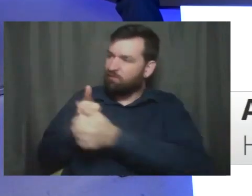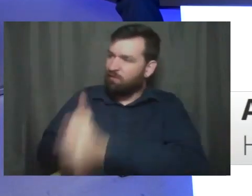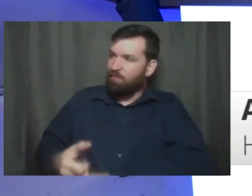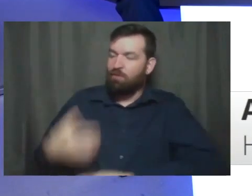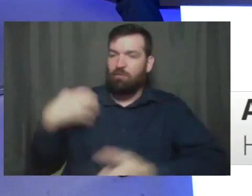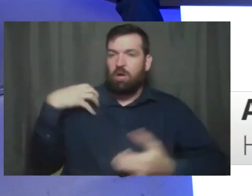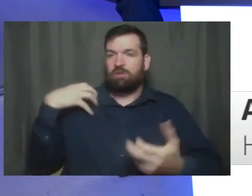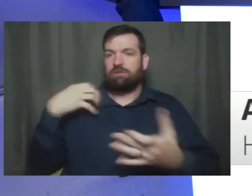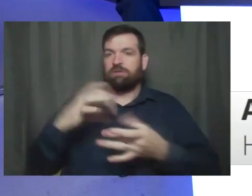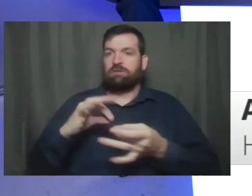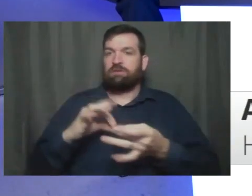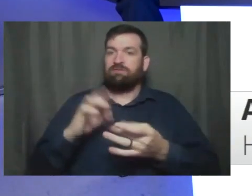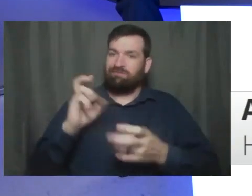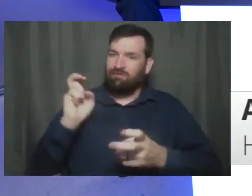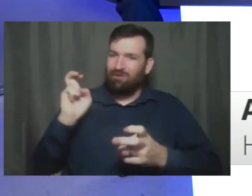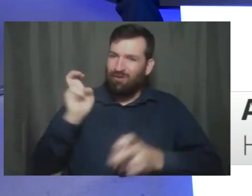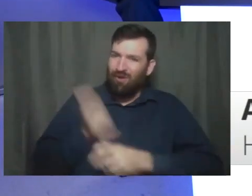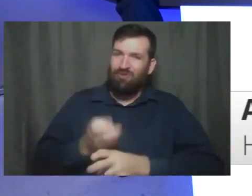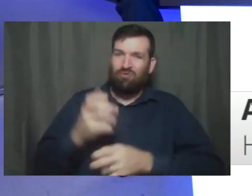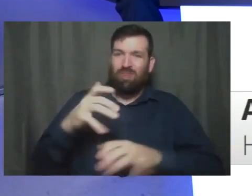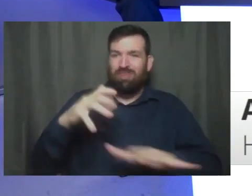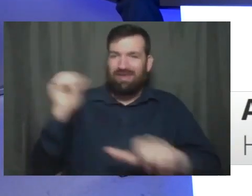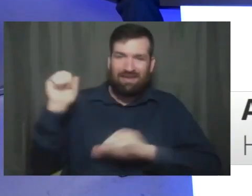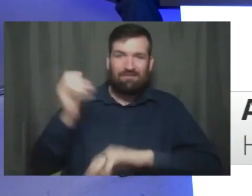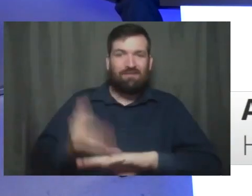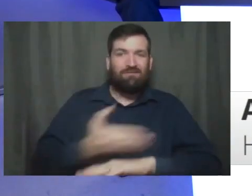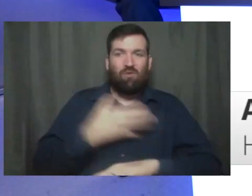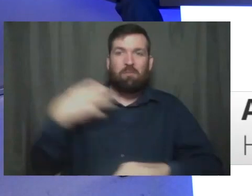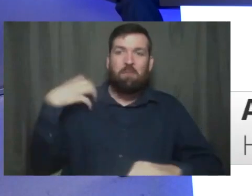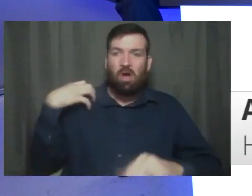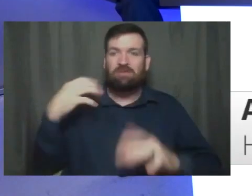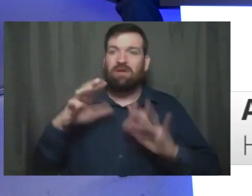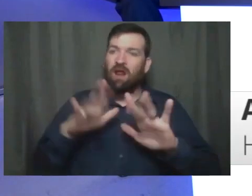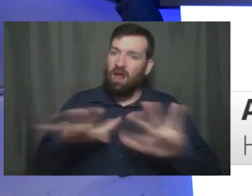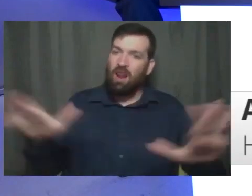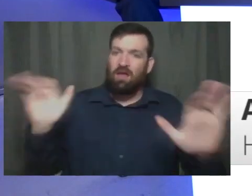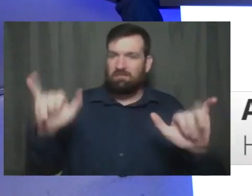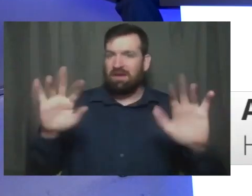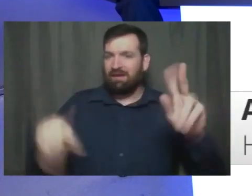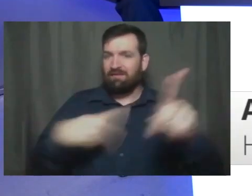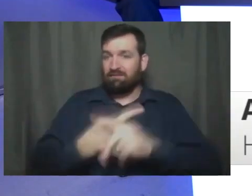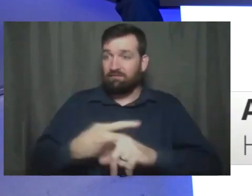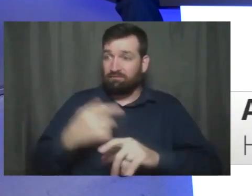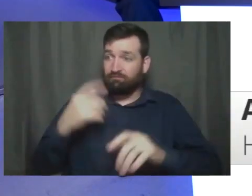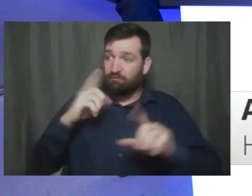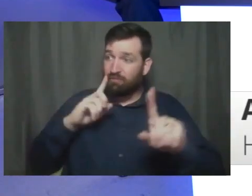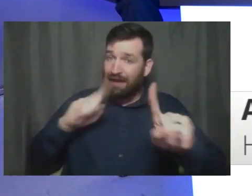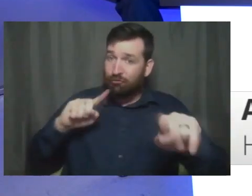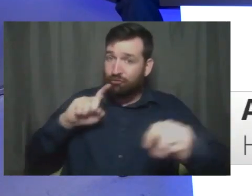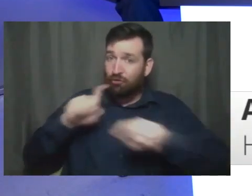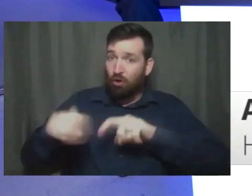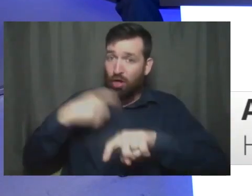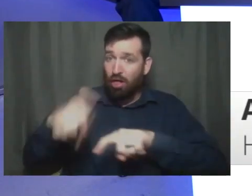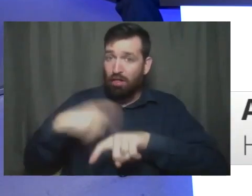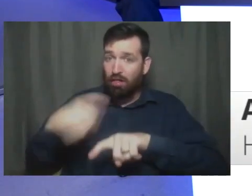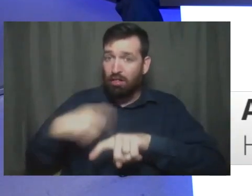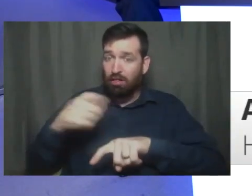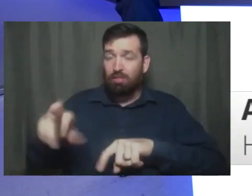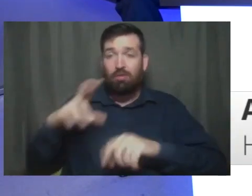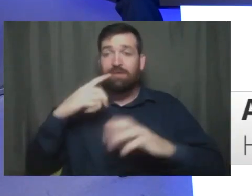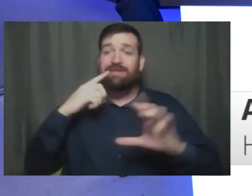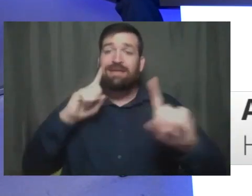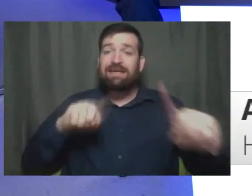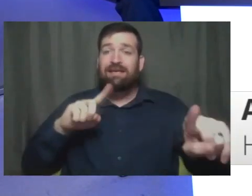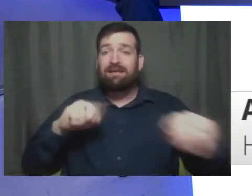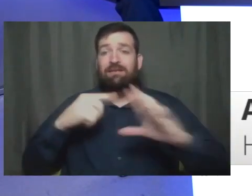hard to leave before the boss. It's hard to it's hard to do those kind of things. And if they're taking phone calls, you should be taking phone calls or answering emails.